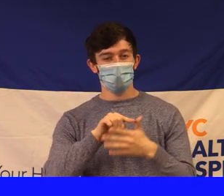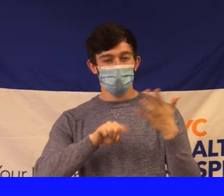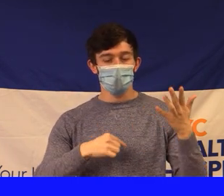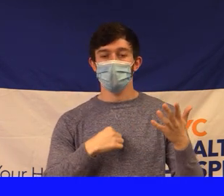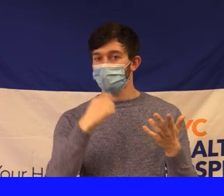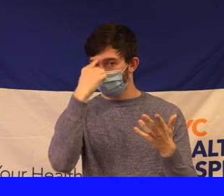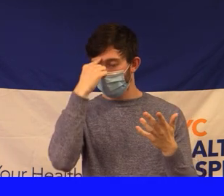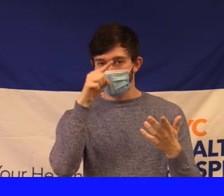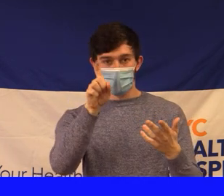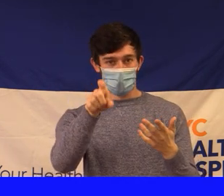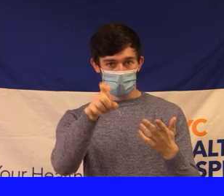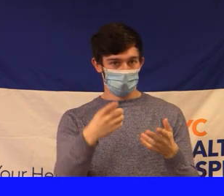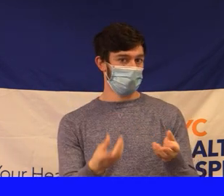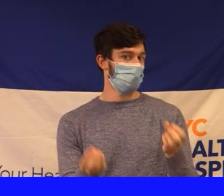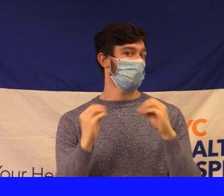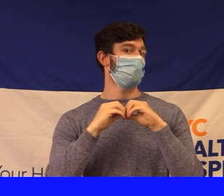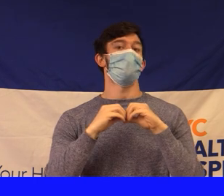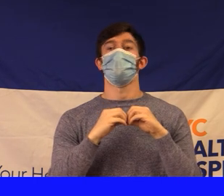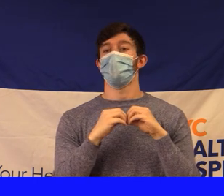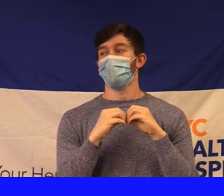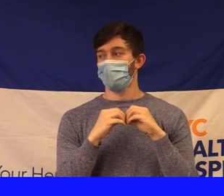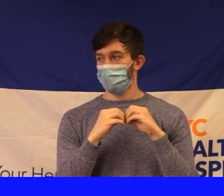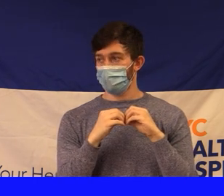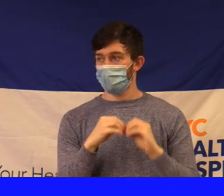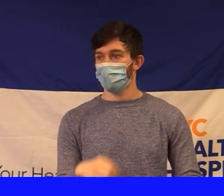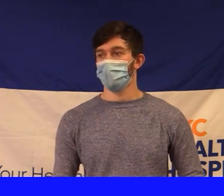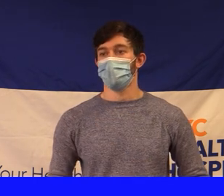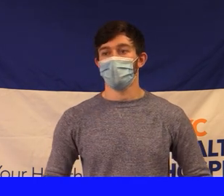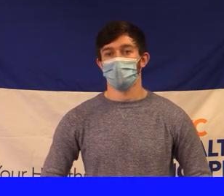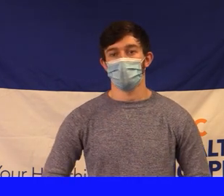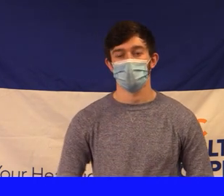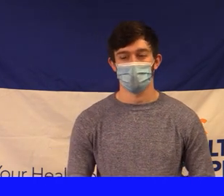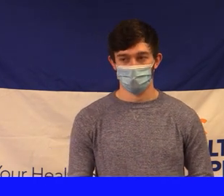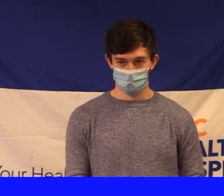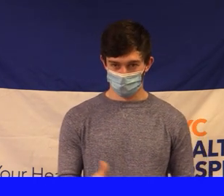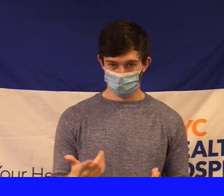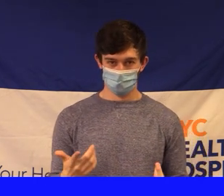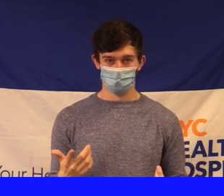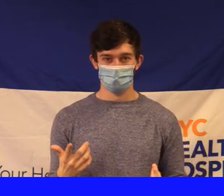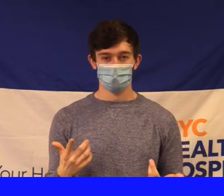should be a lot more opportunities. And I find 10% to be